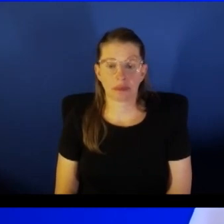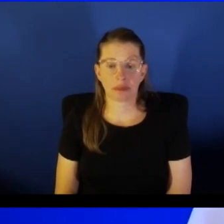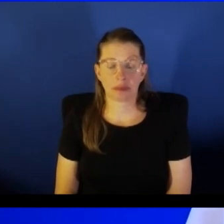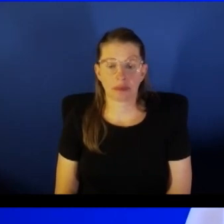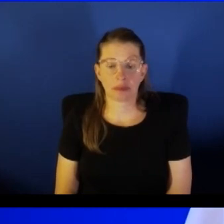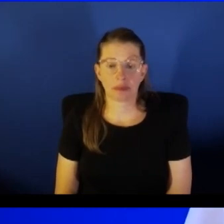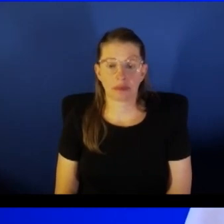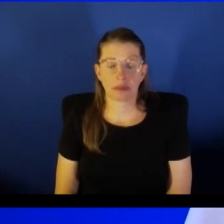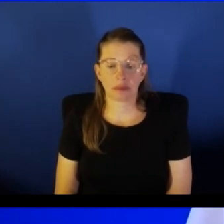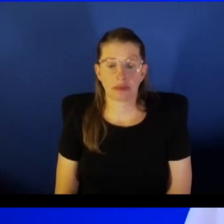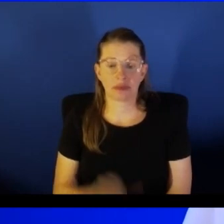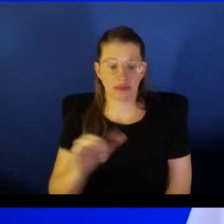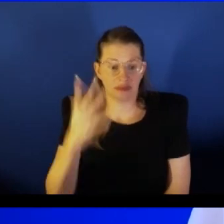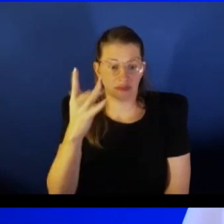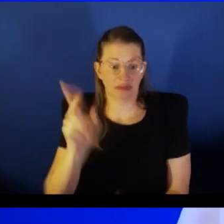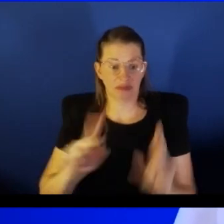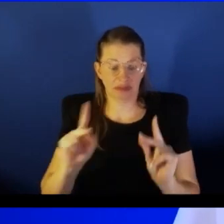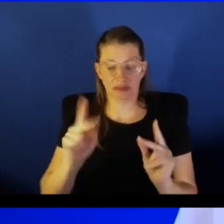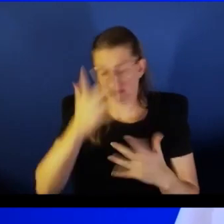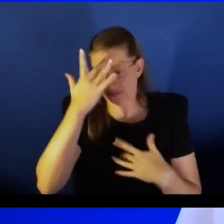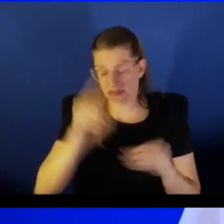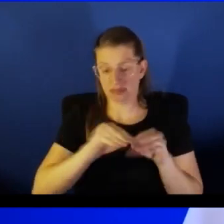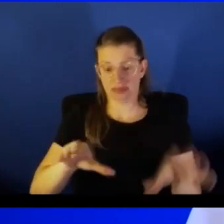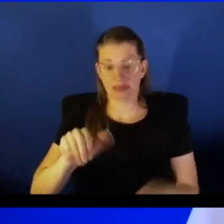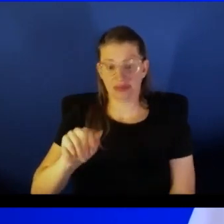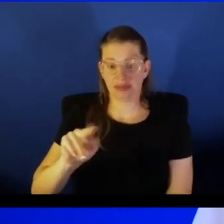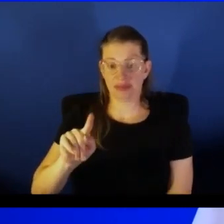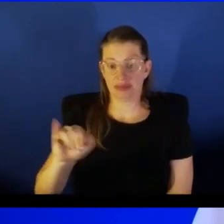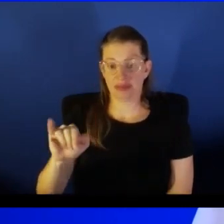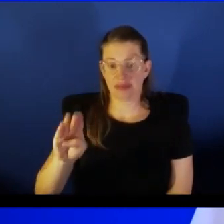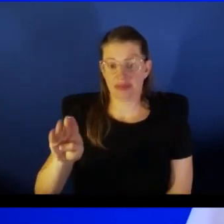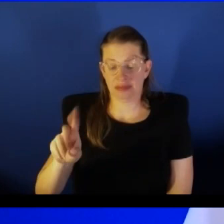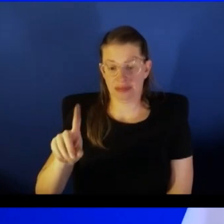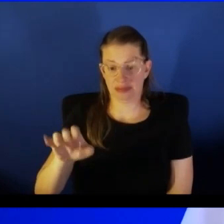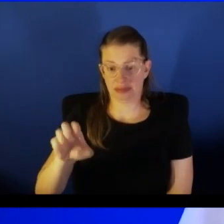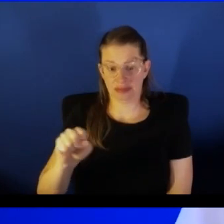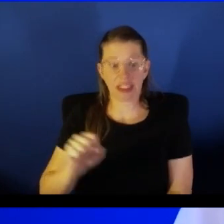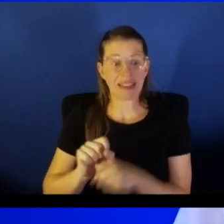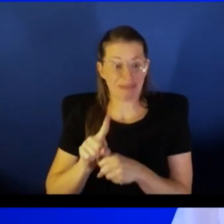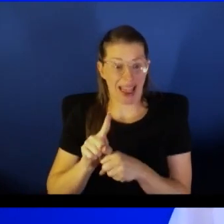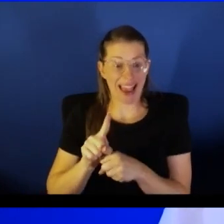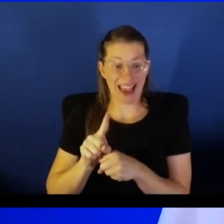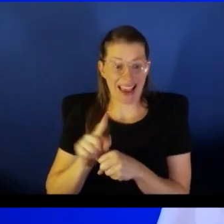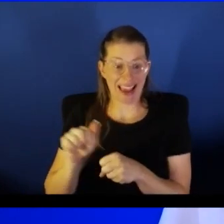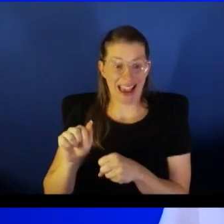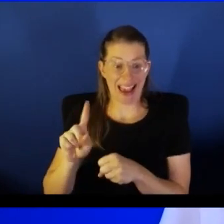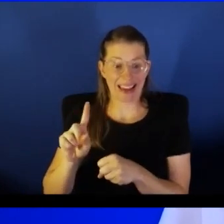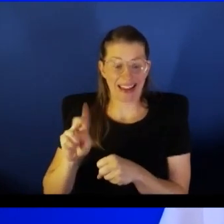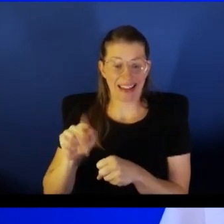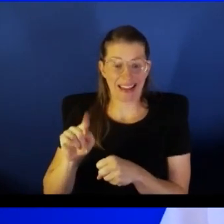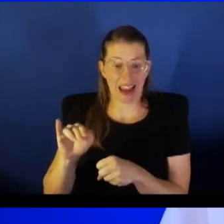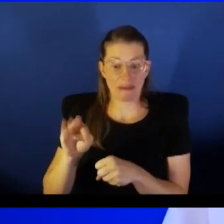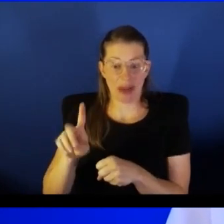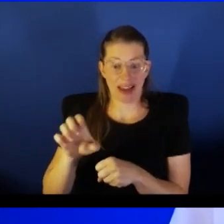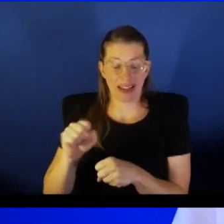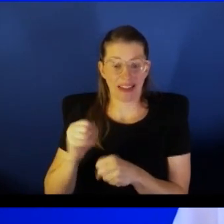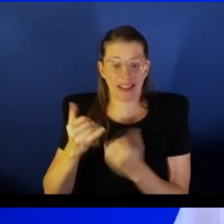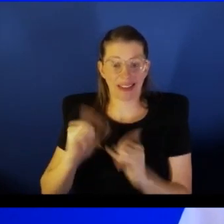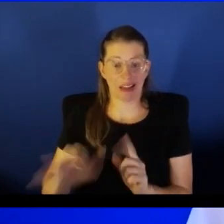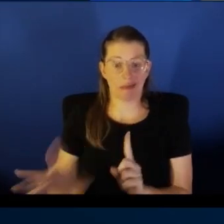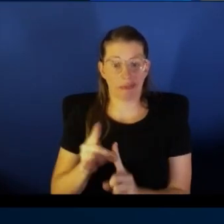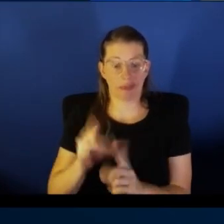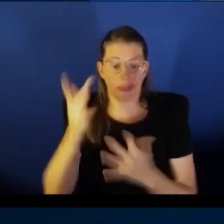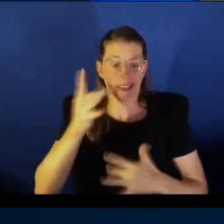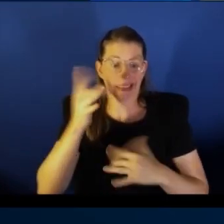is because people who do have antibodies, who have spike antibodies, can still get the disease. That's our problem currently. So